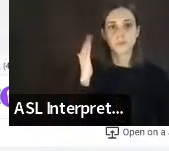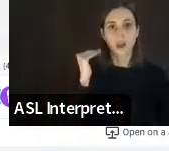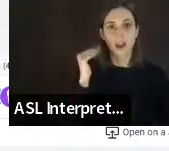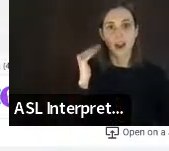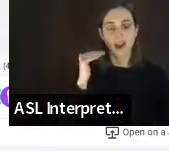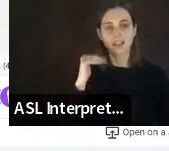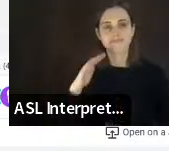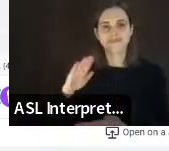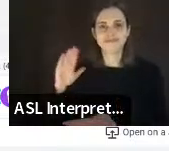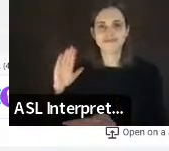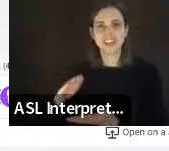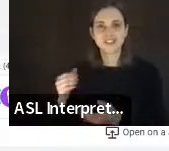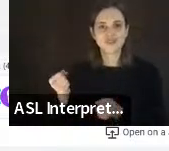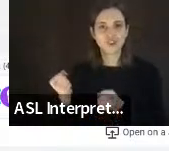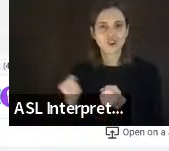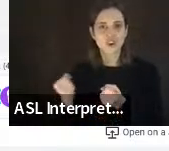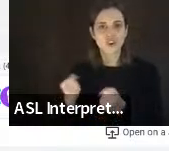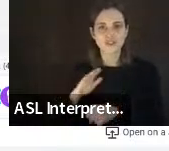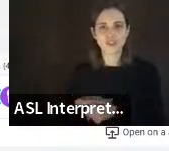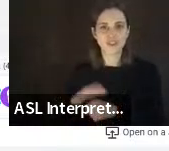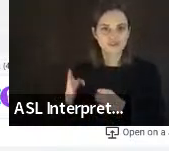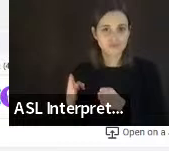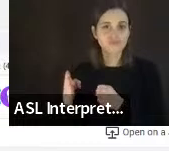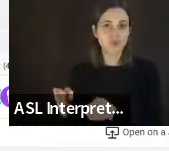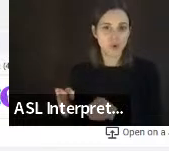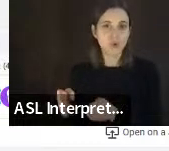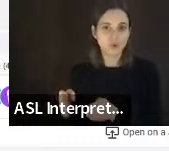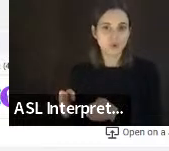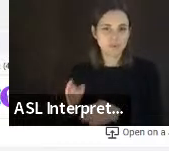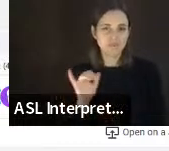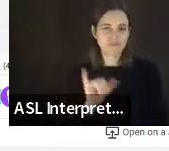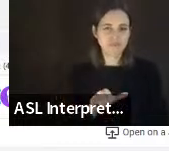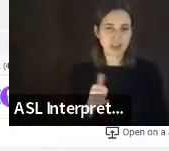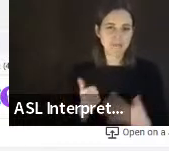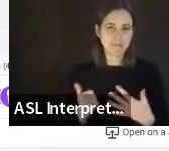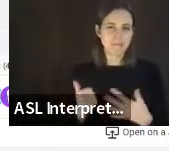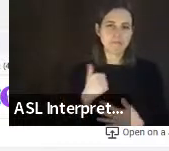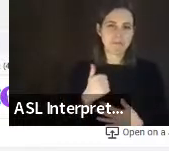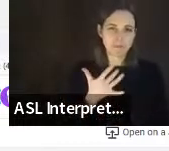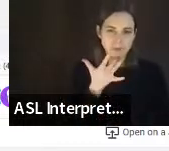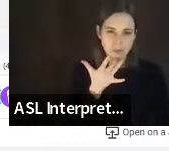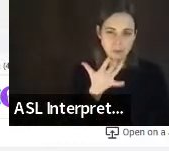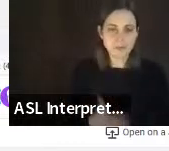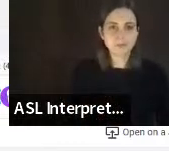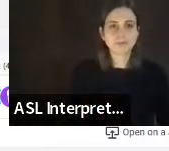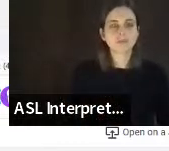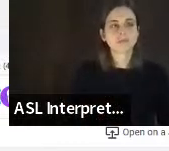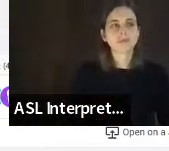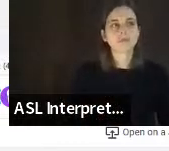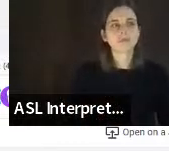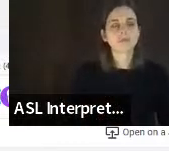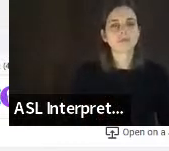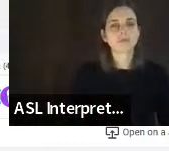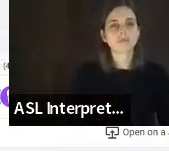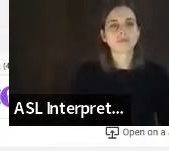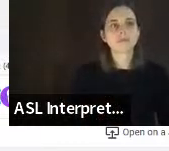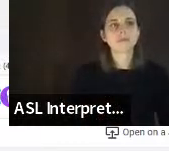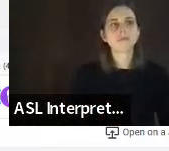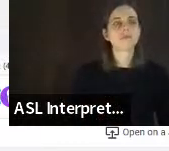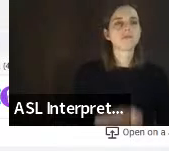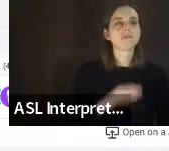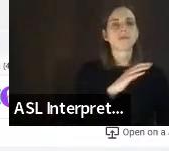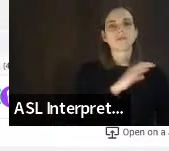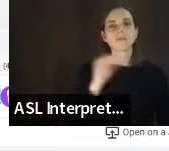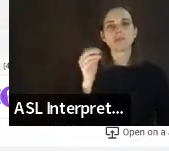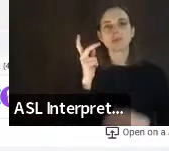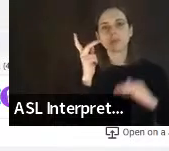shown to have interest. And then just forward thinking, predictive modeling, and also thinking about